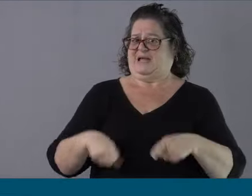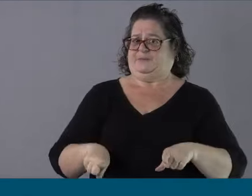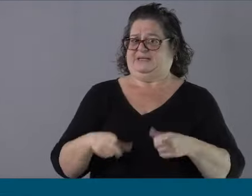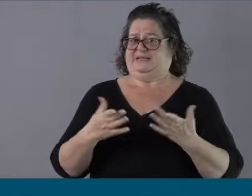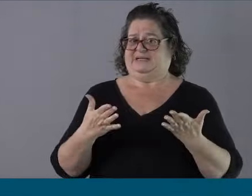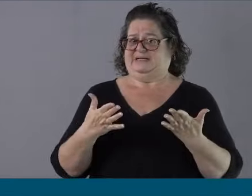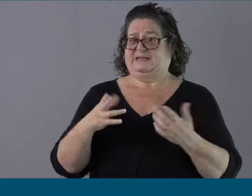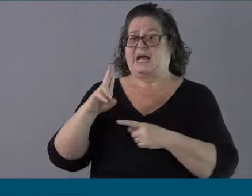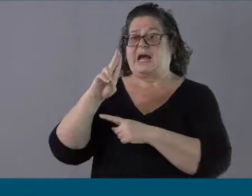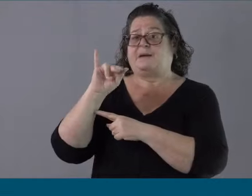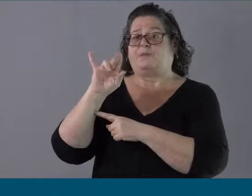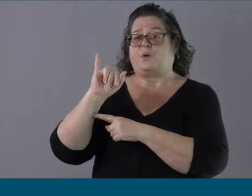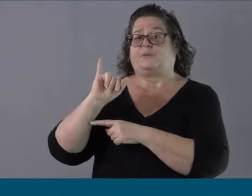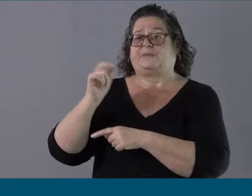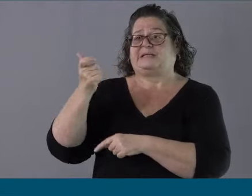relief.